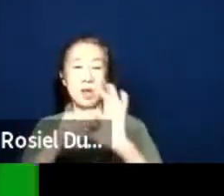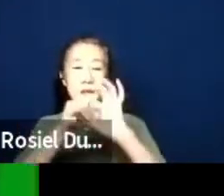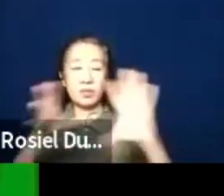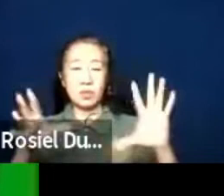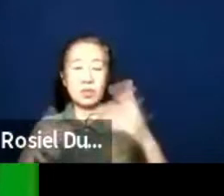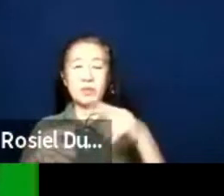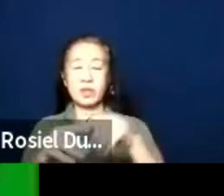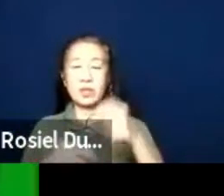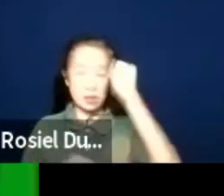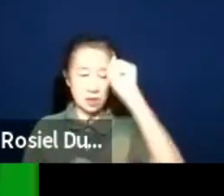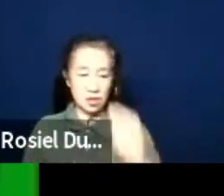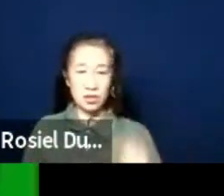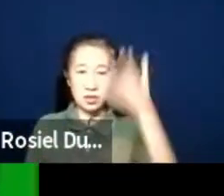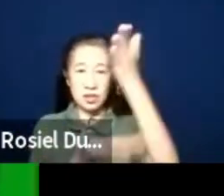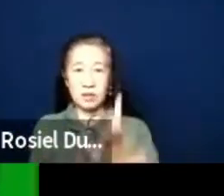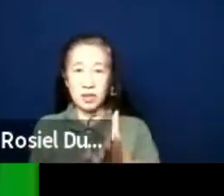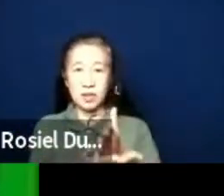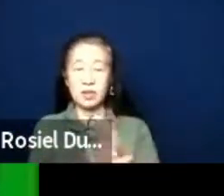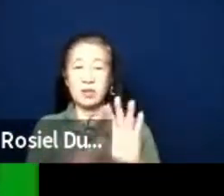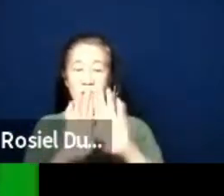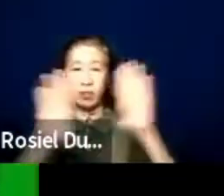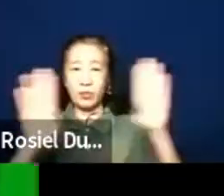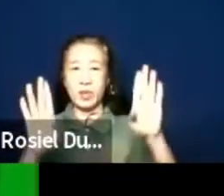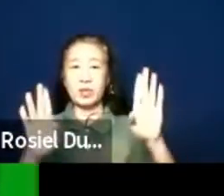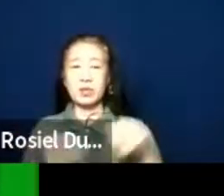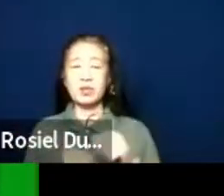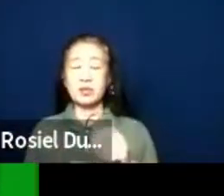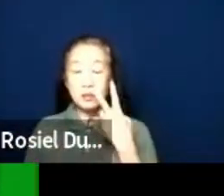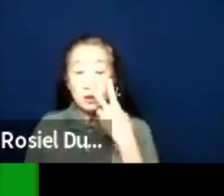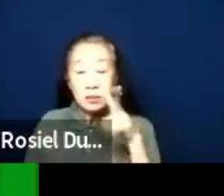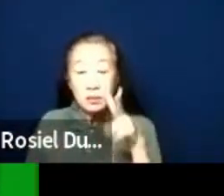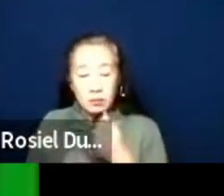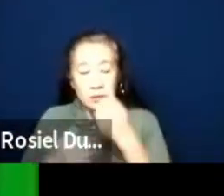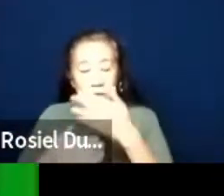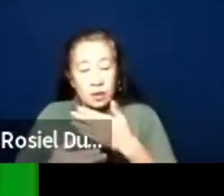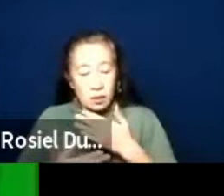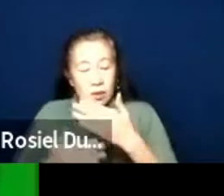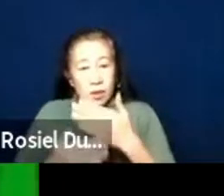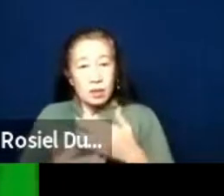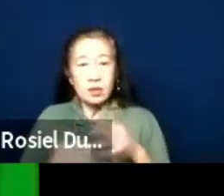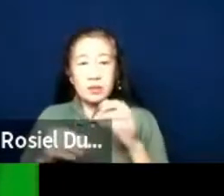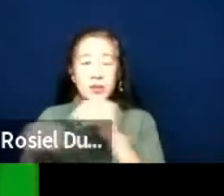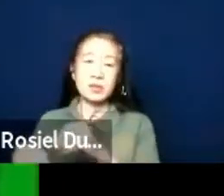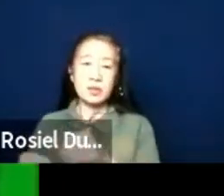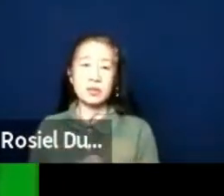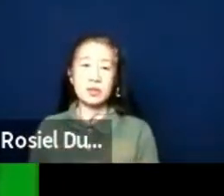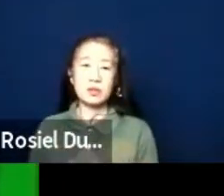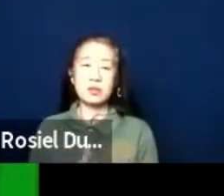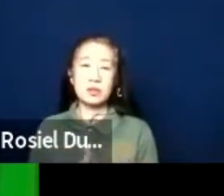Once the seizure has stopped, open their airway and check their breathing. If they're breathing, put them into the recovery